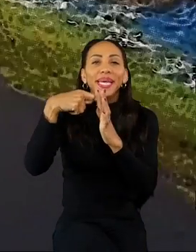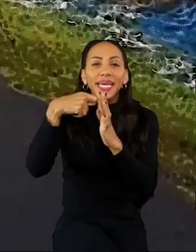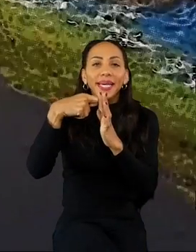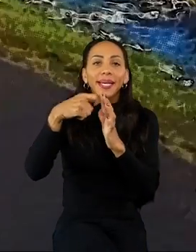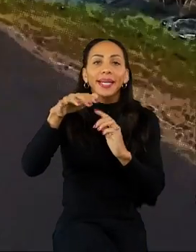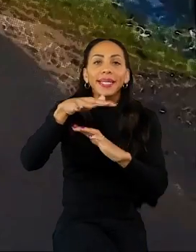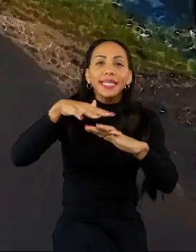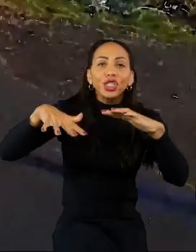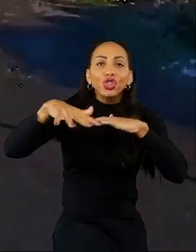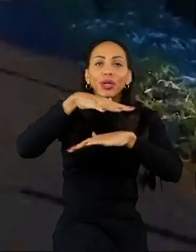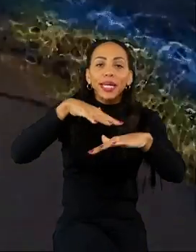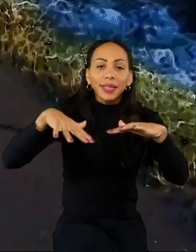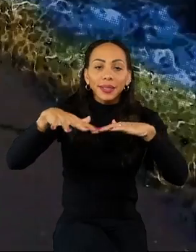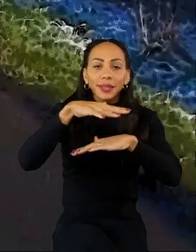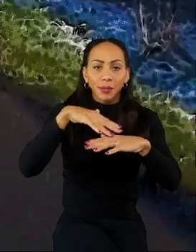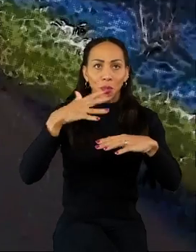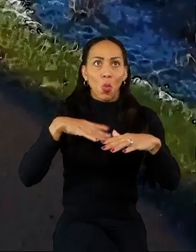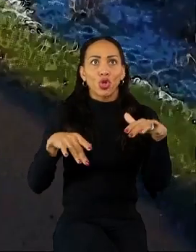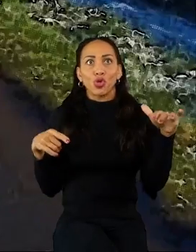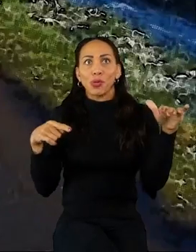we're out up on the Peak District somewhere at the moment.